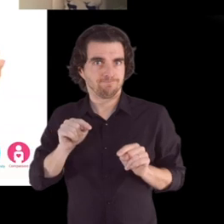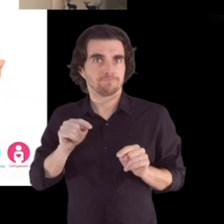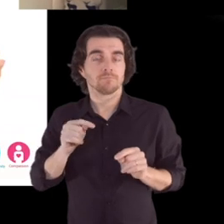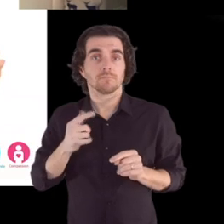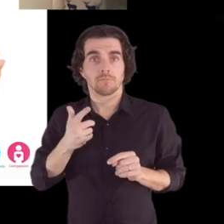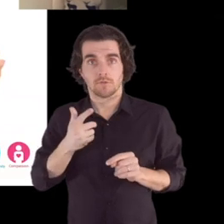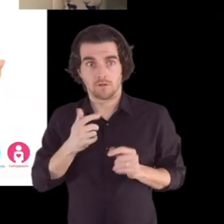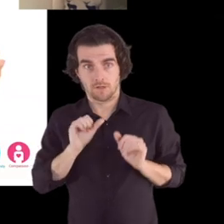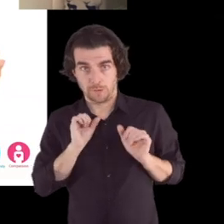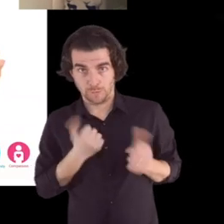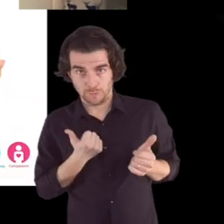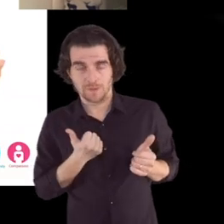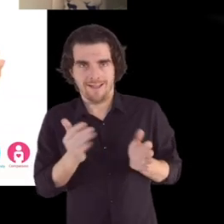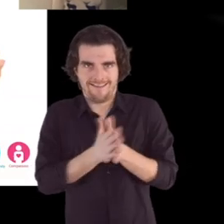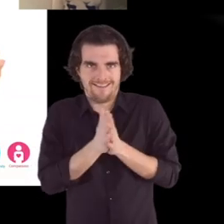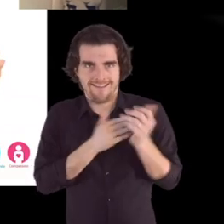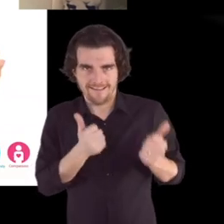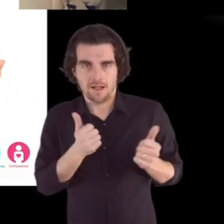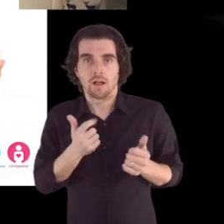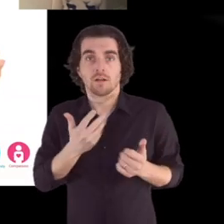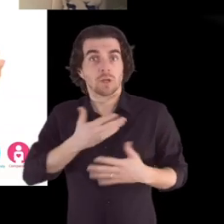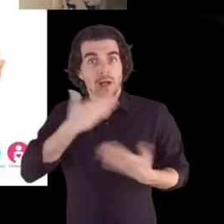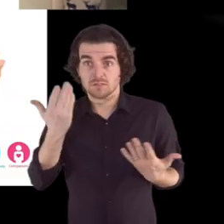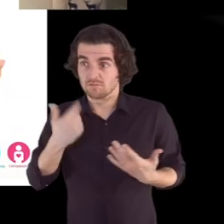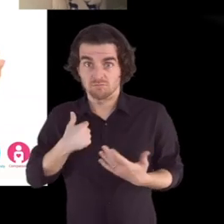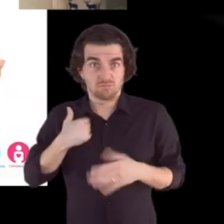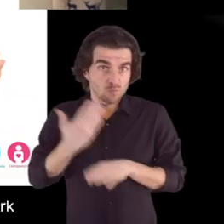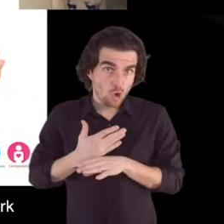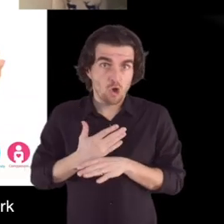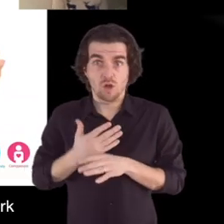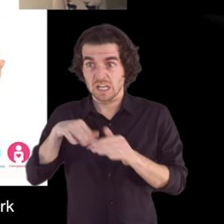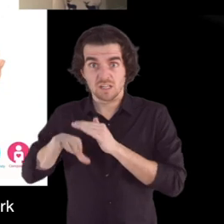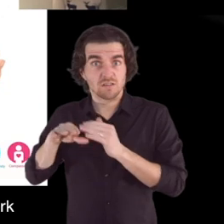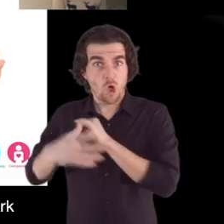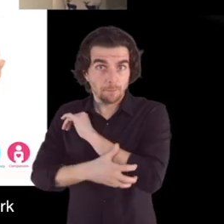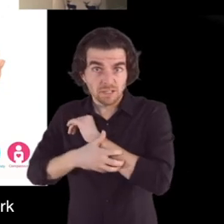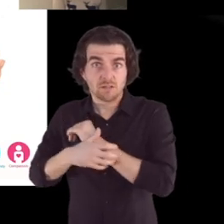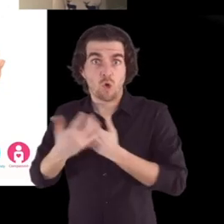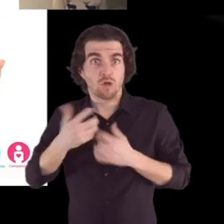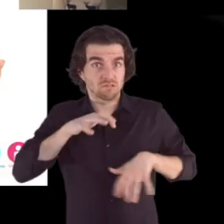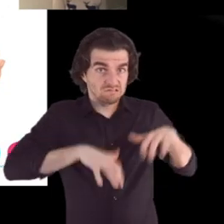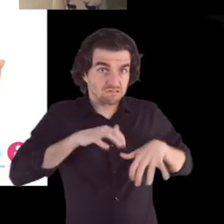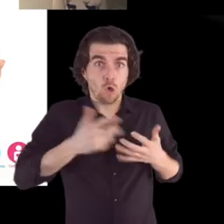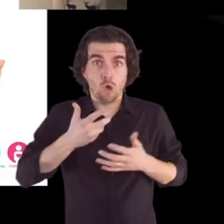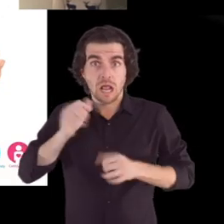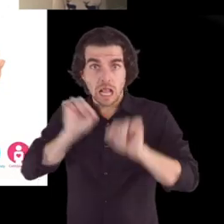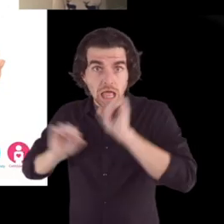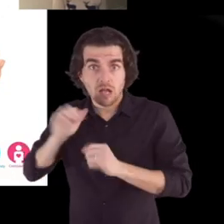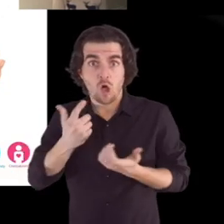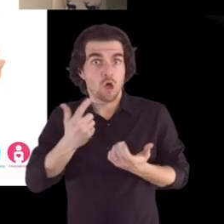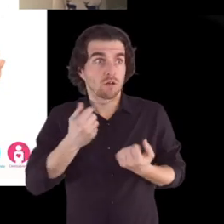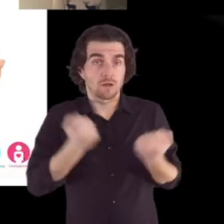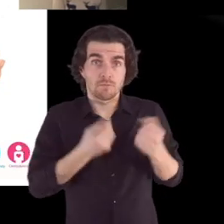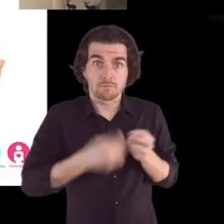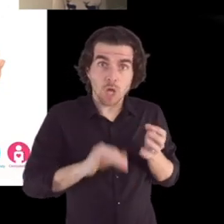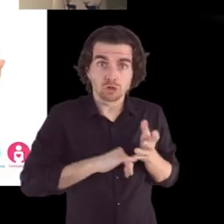through so much, it's really important to recognize the good things that you have done, no matter whether you work in the wards or in admin or you're a part